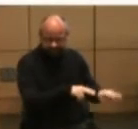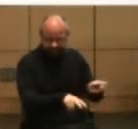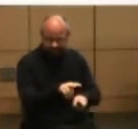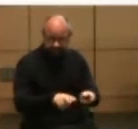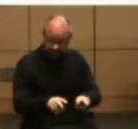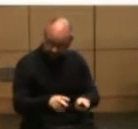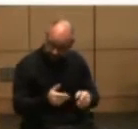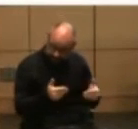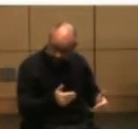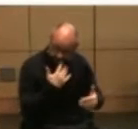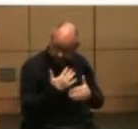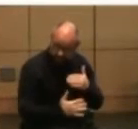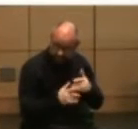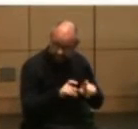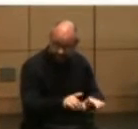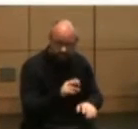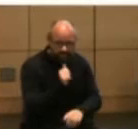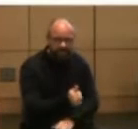blood tests.